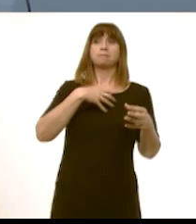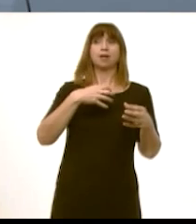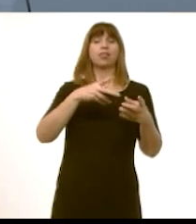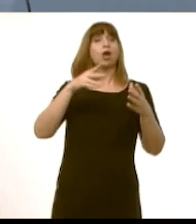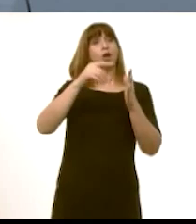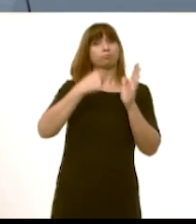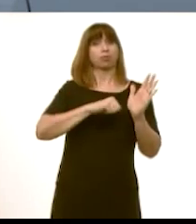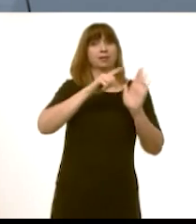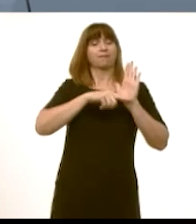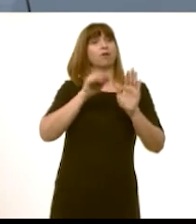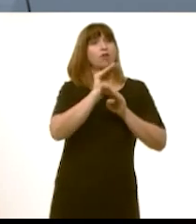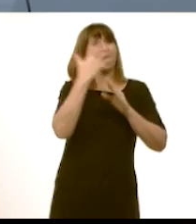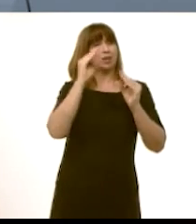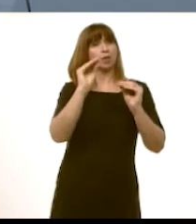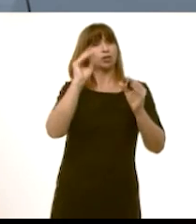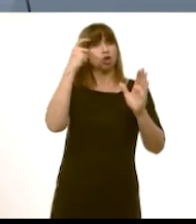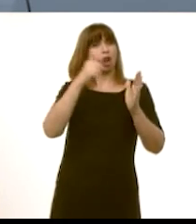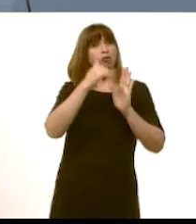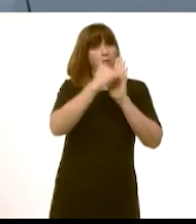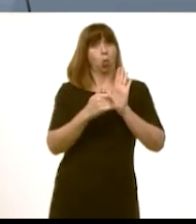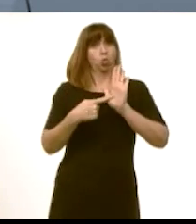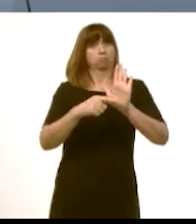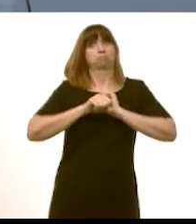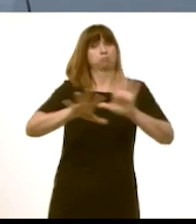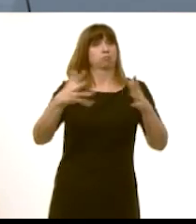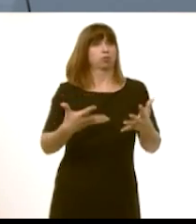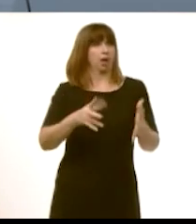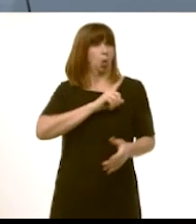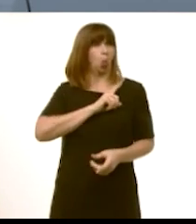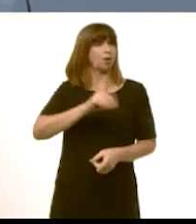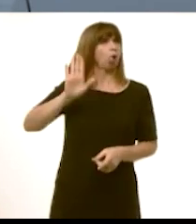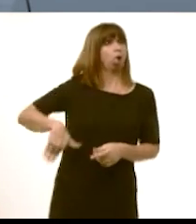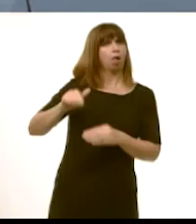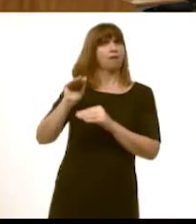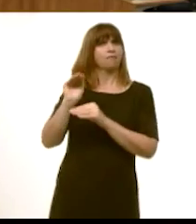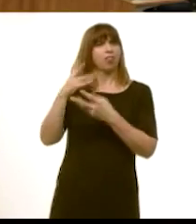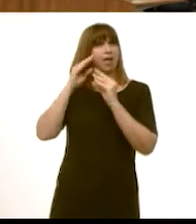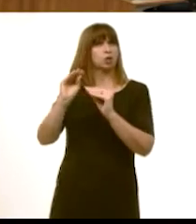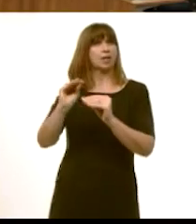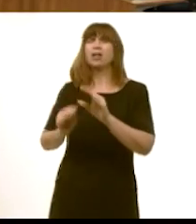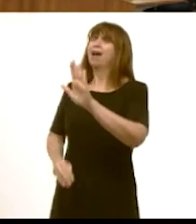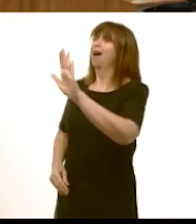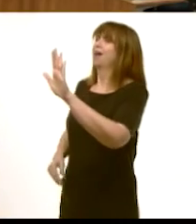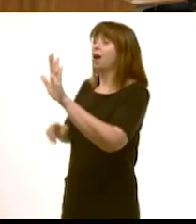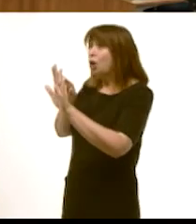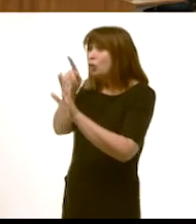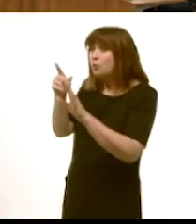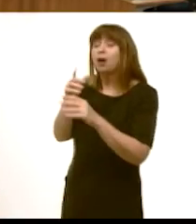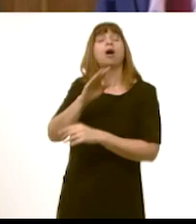launched today. Why is it that your government has such a blind spot when it comes to further education? I wonder if he's told